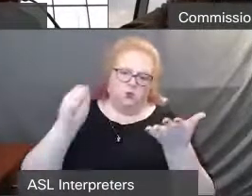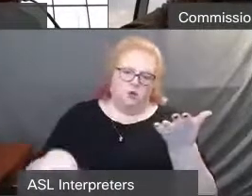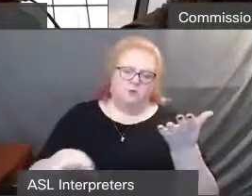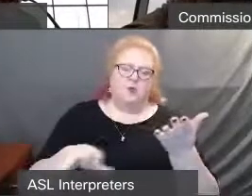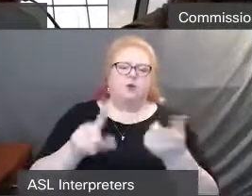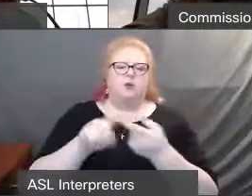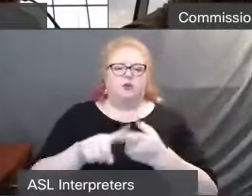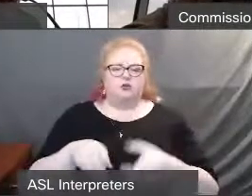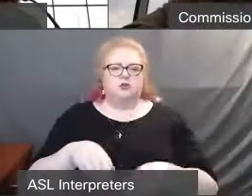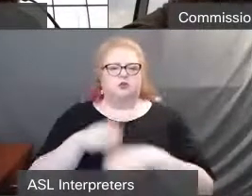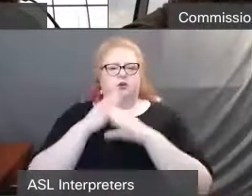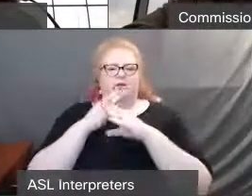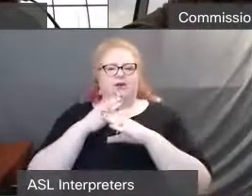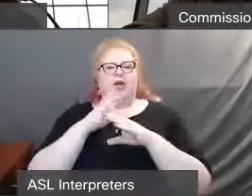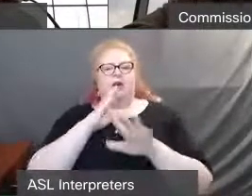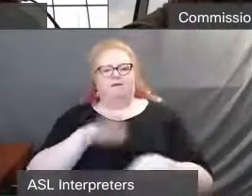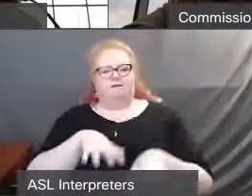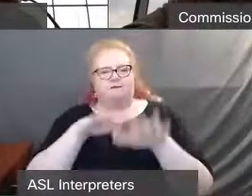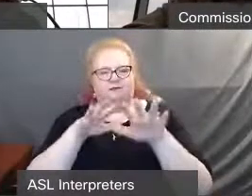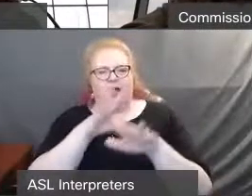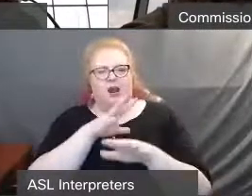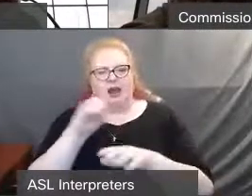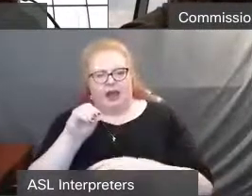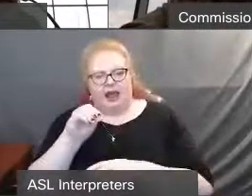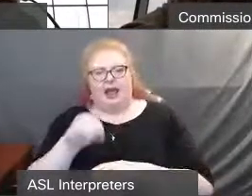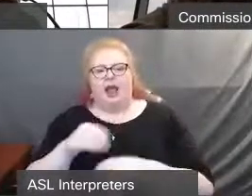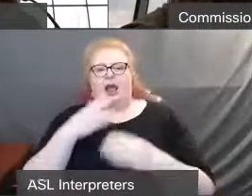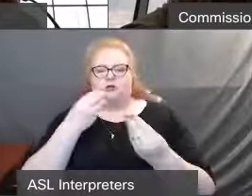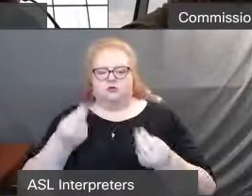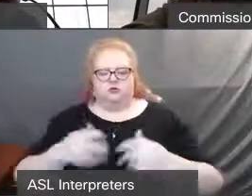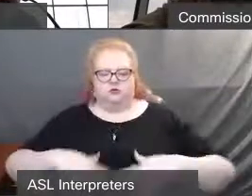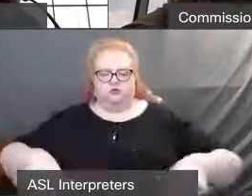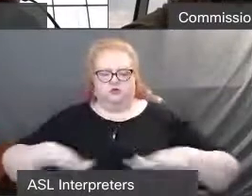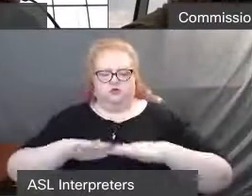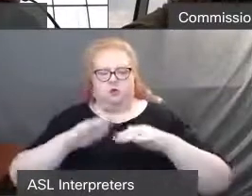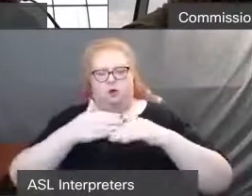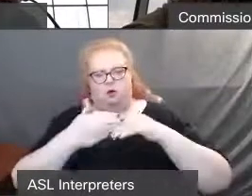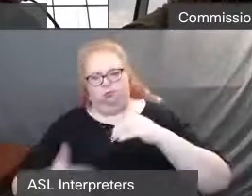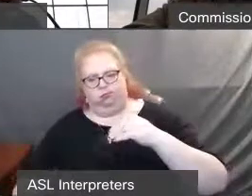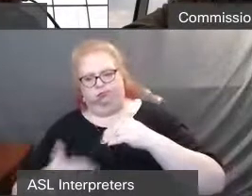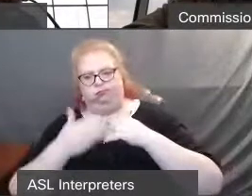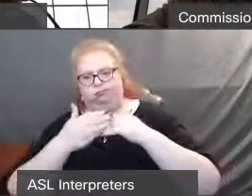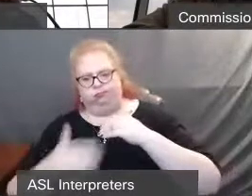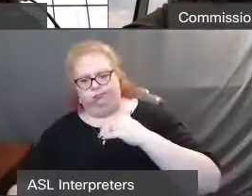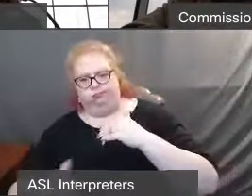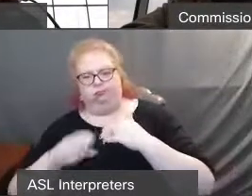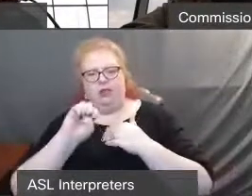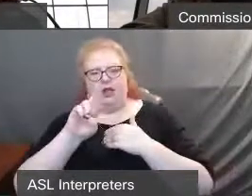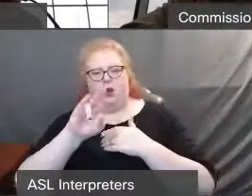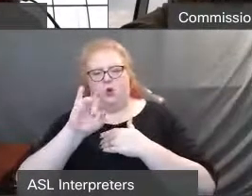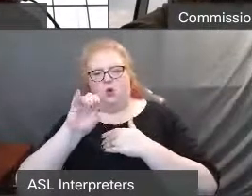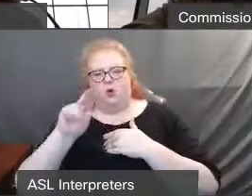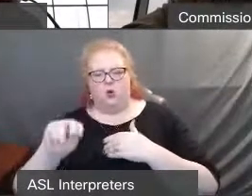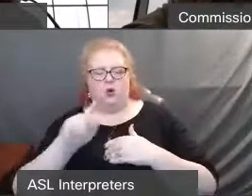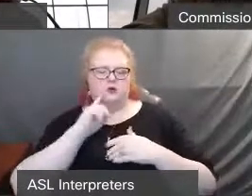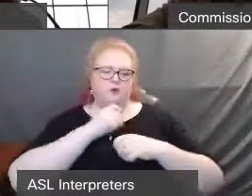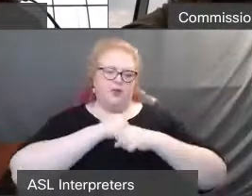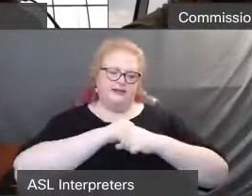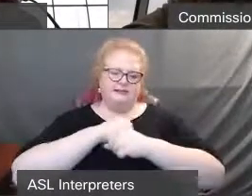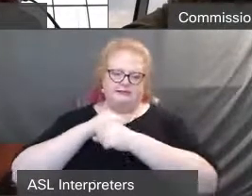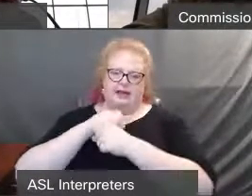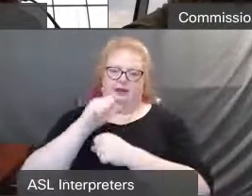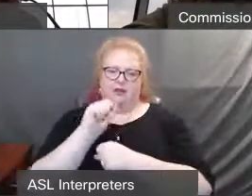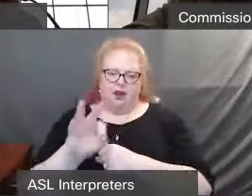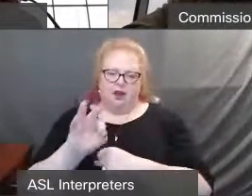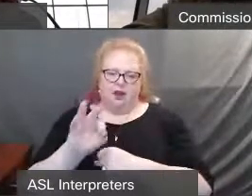erosion, and sediment damage within the city, safeguard the safety and welfare of citizens, establish reasonable